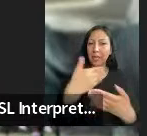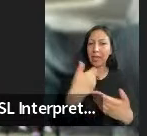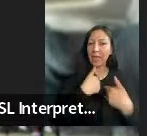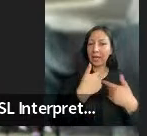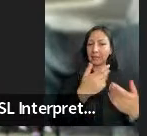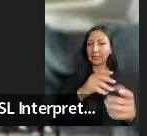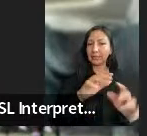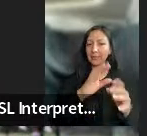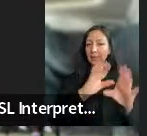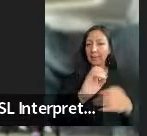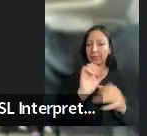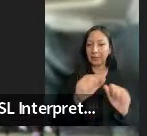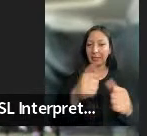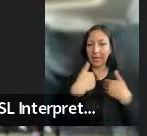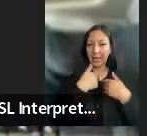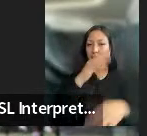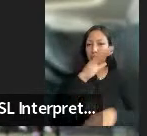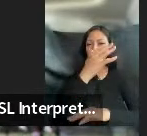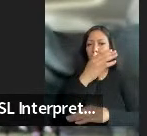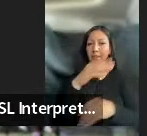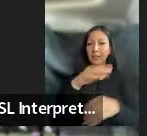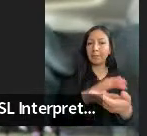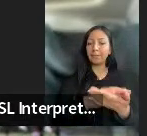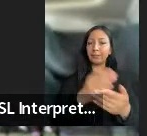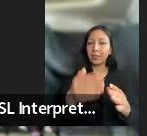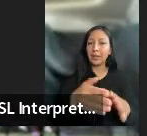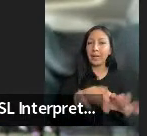as connected tree beds and rain gardens.